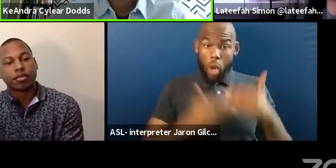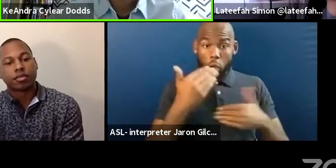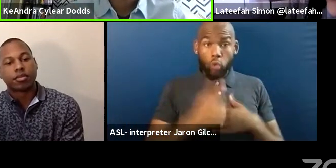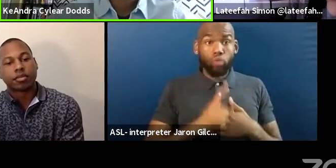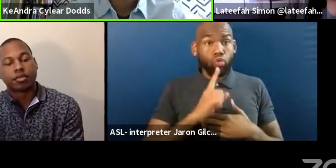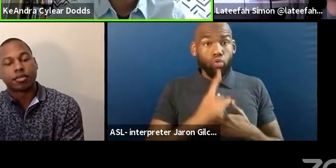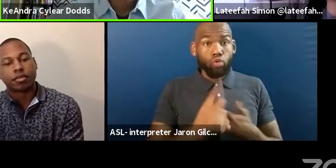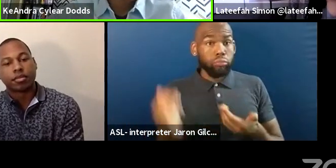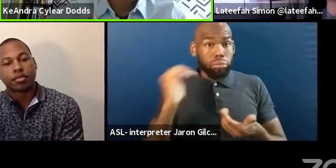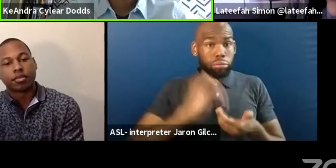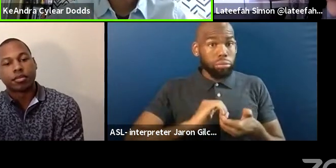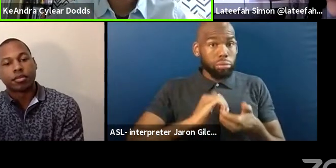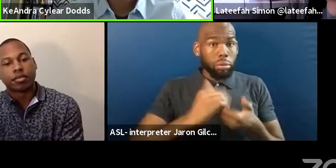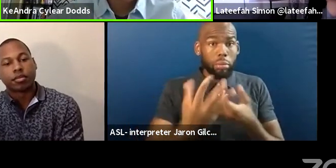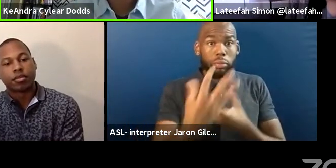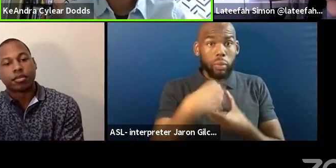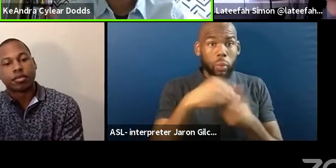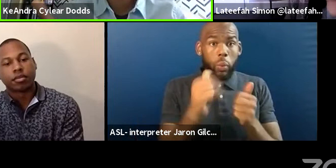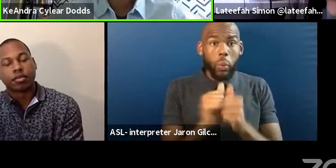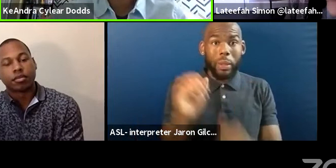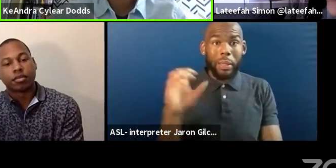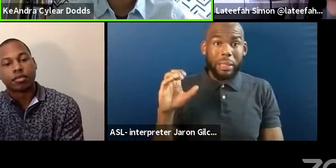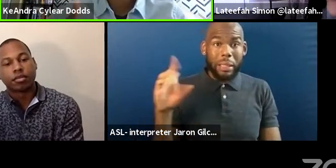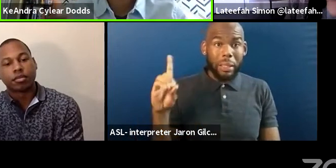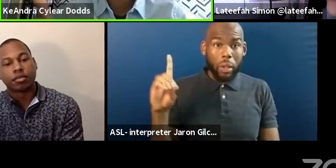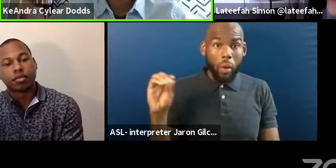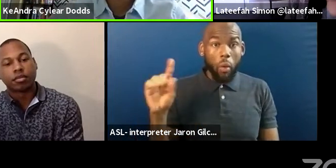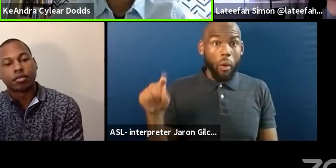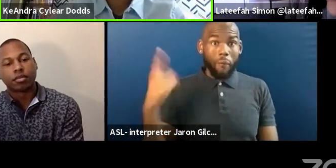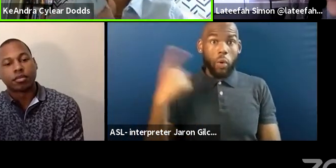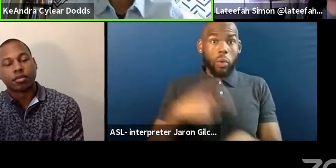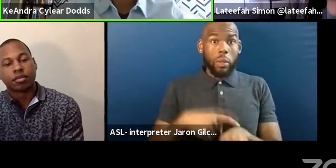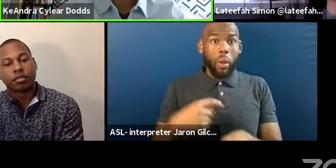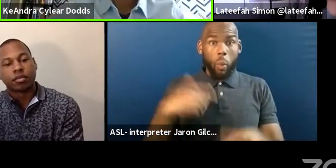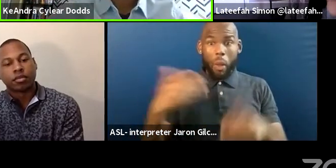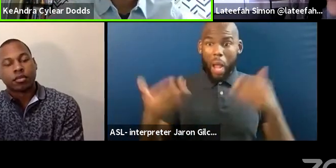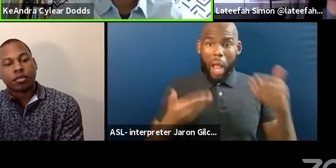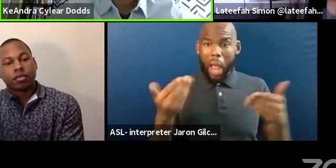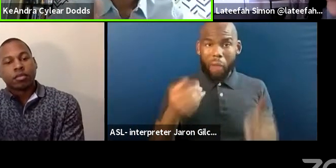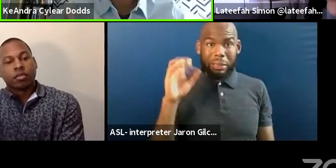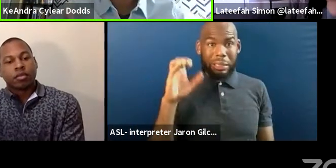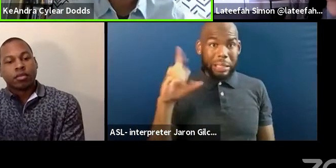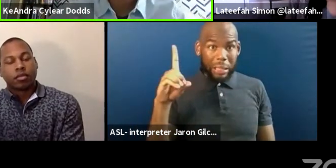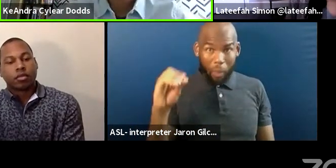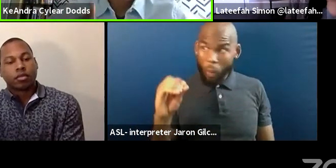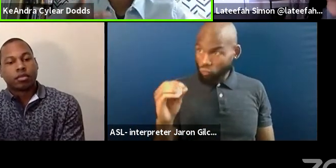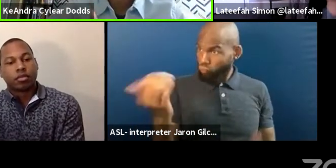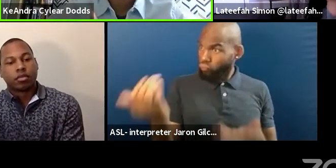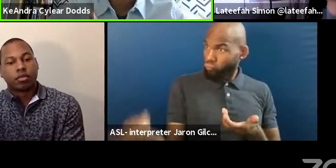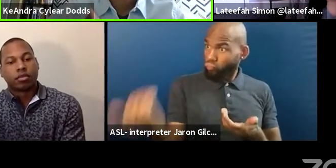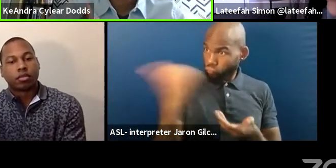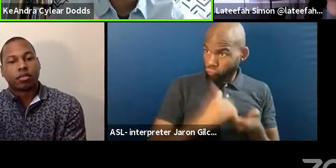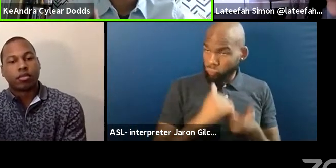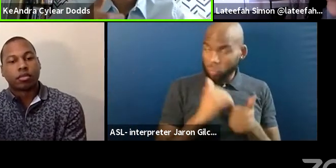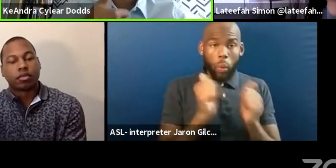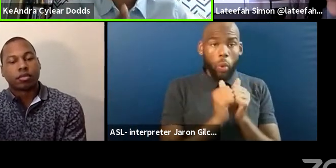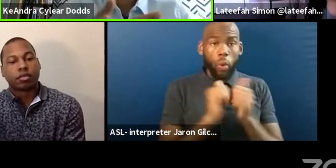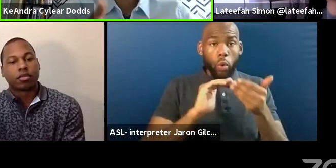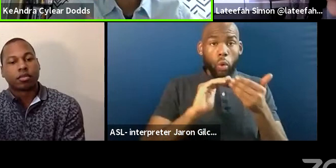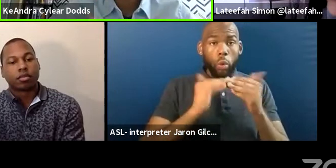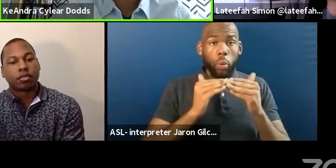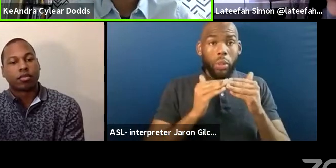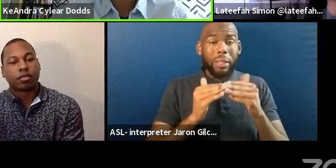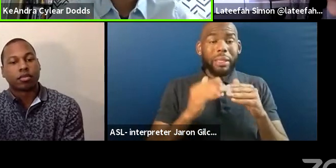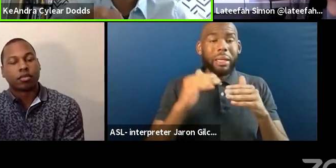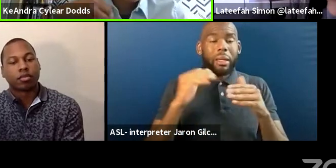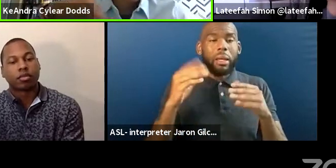engagement with CBOs. We actually, for the first time, hired a group of CBOs to partner with us to do the community engagement and then also help us to write